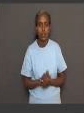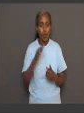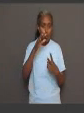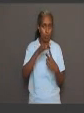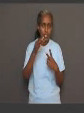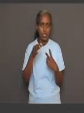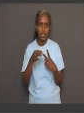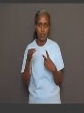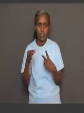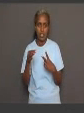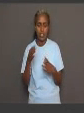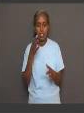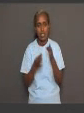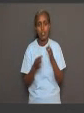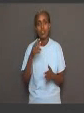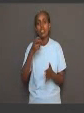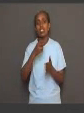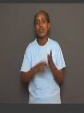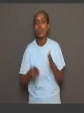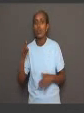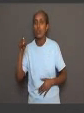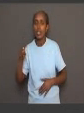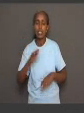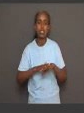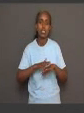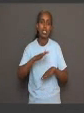Alternatively, if the value of x is